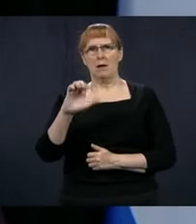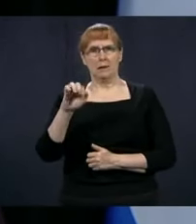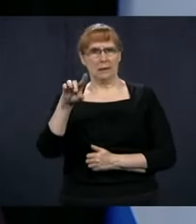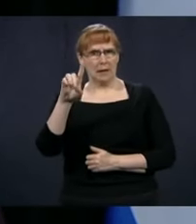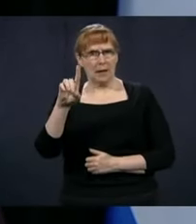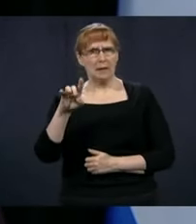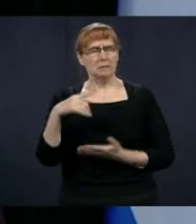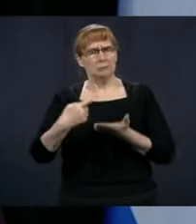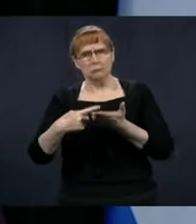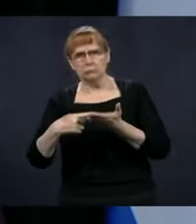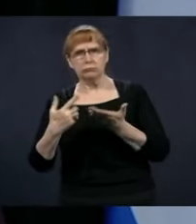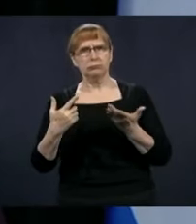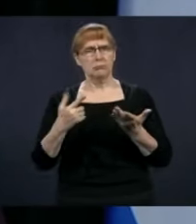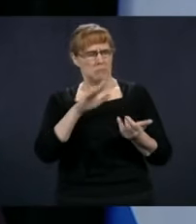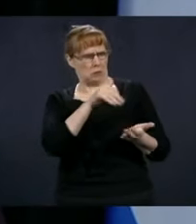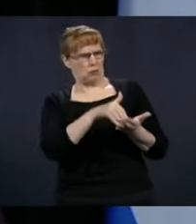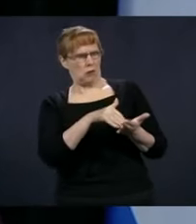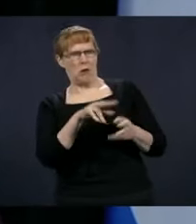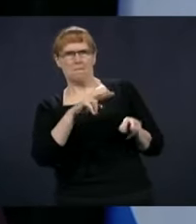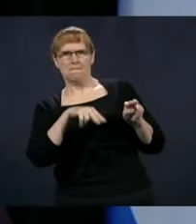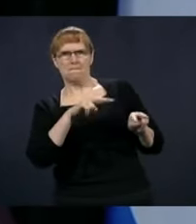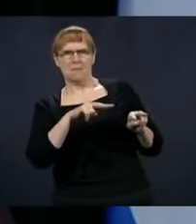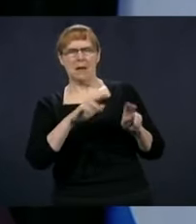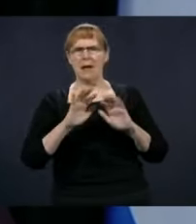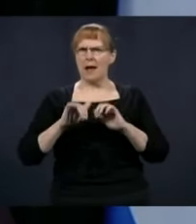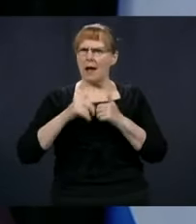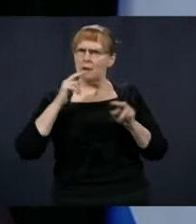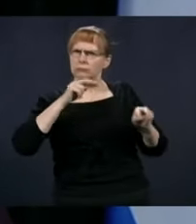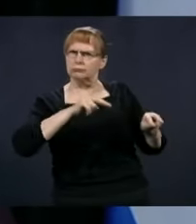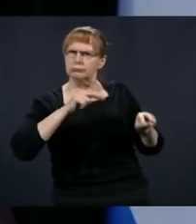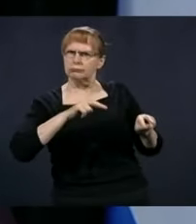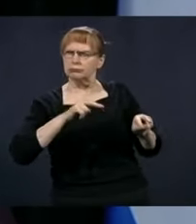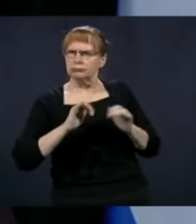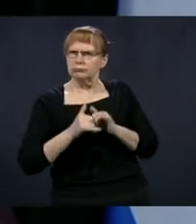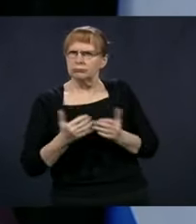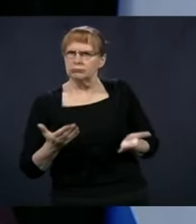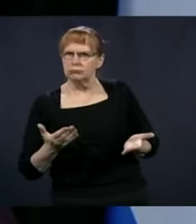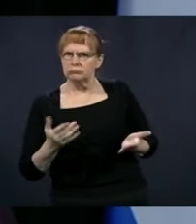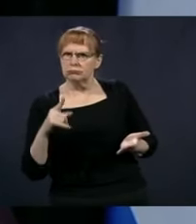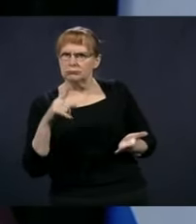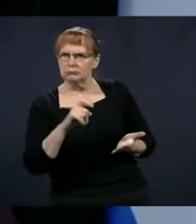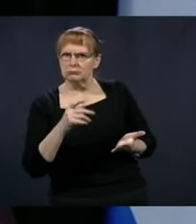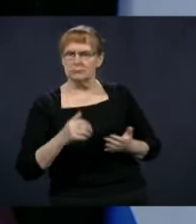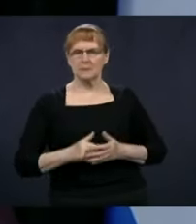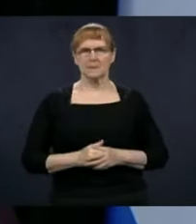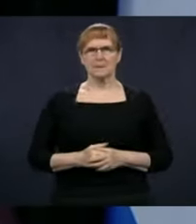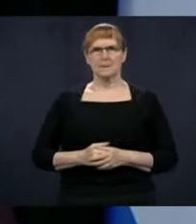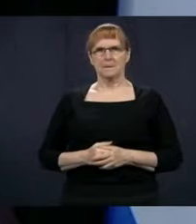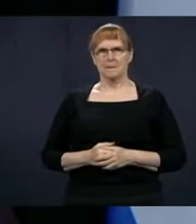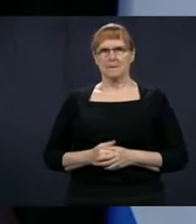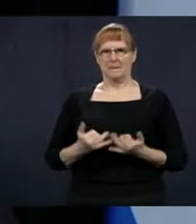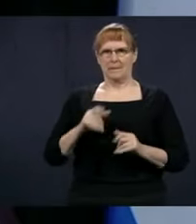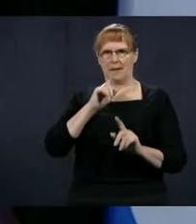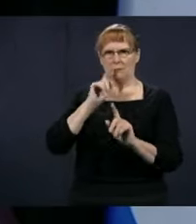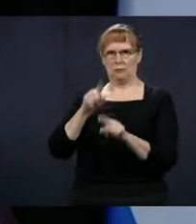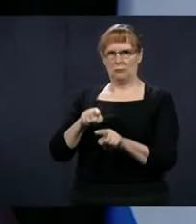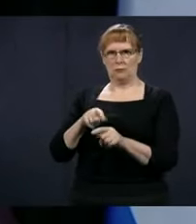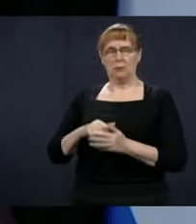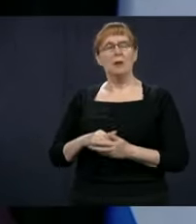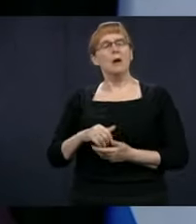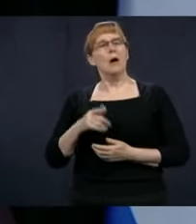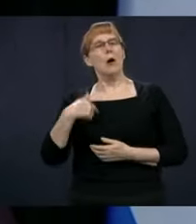place monitoring the spread? We are, first of all, looking at the way people are acting. We